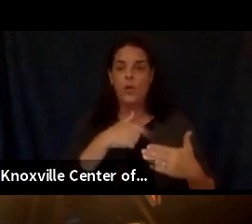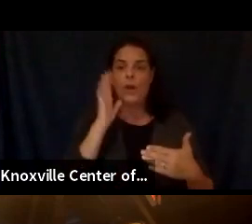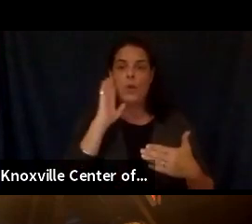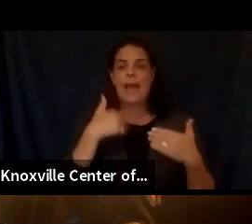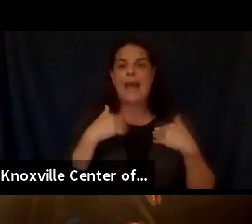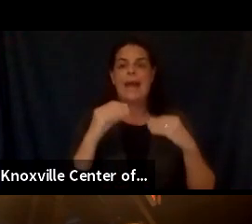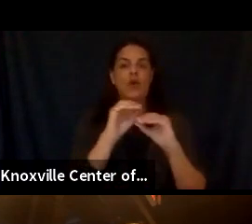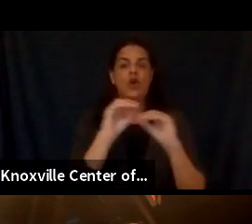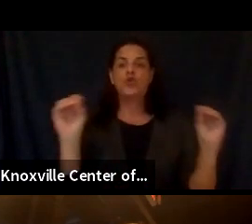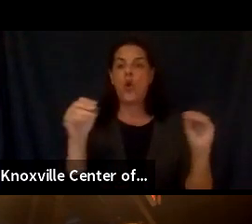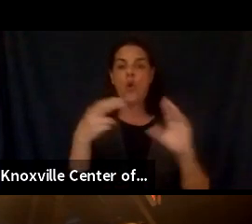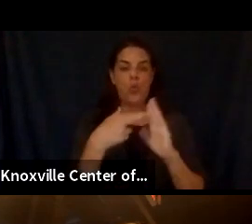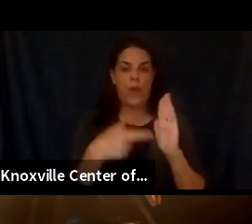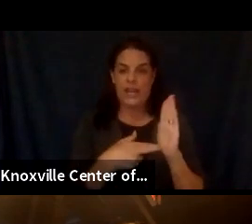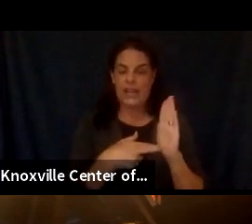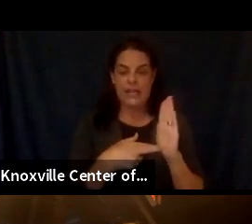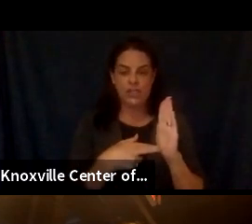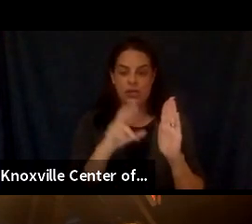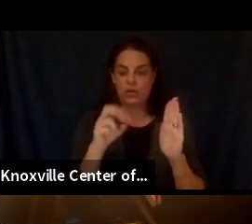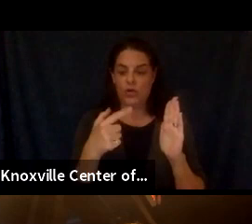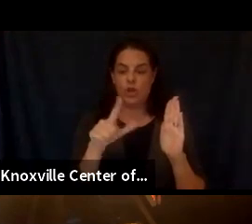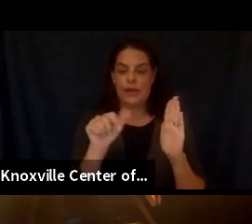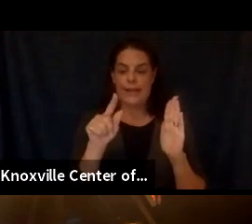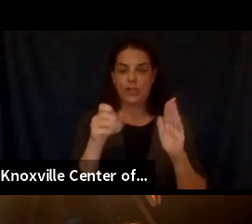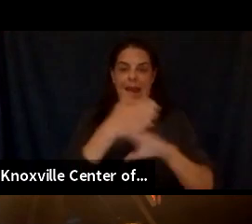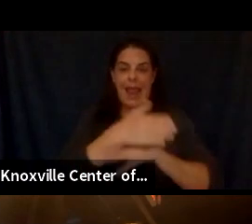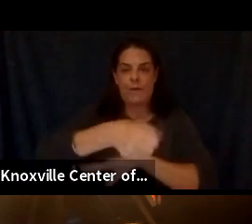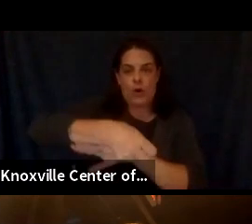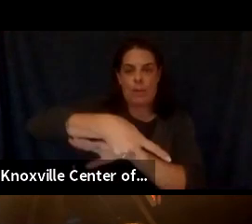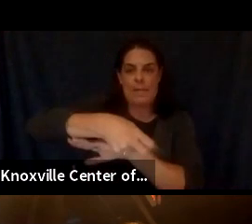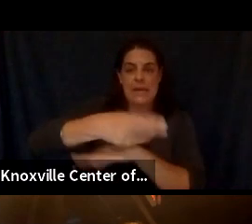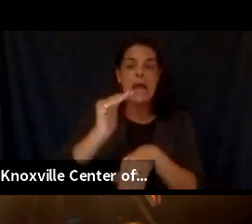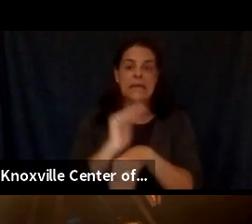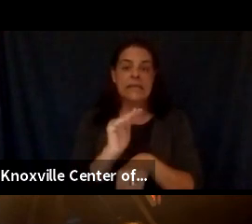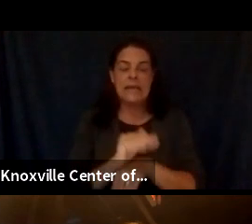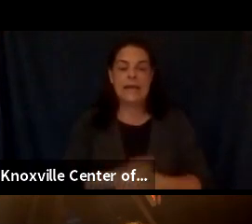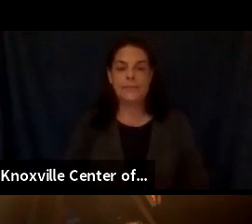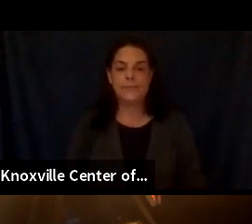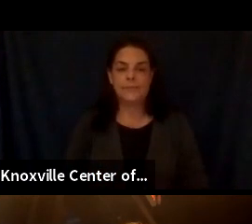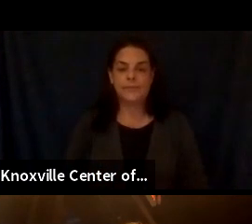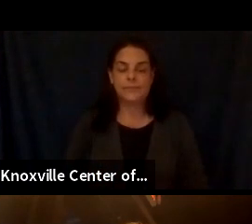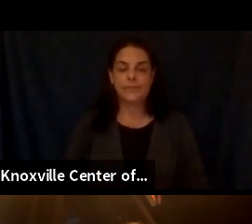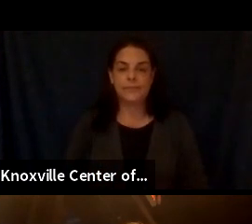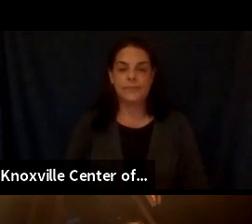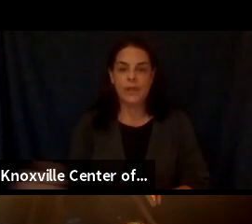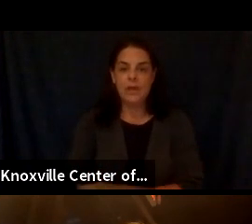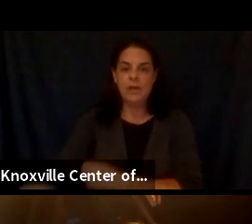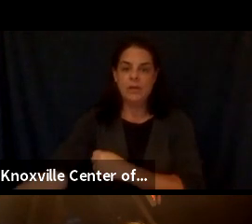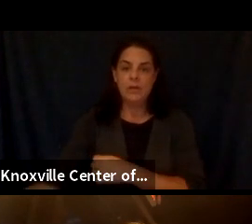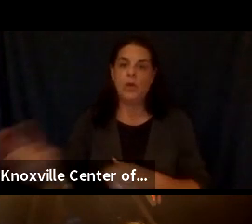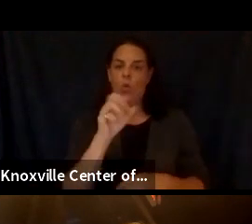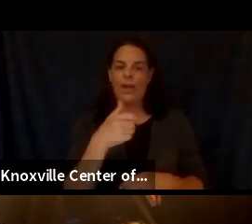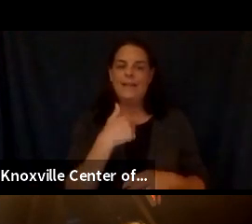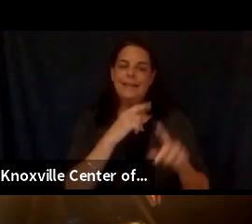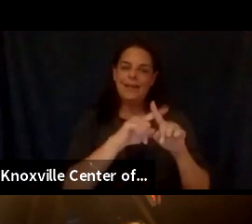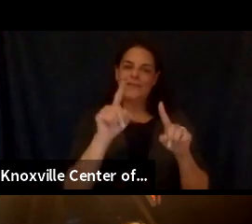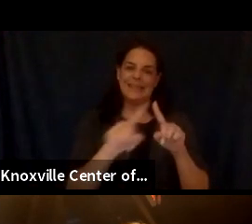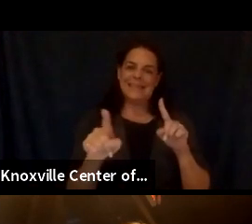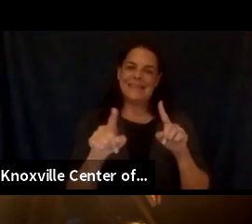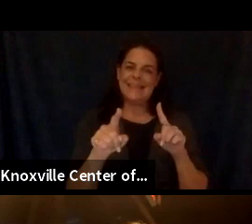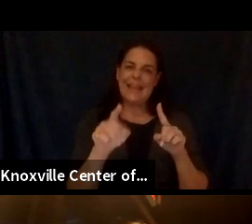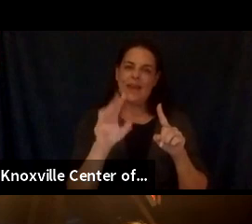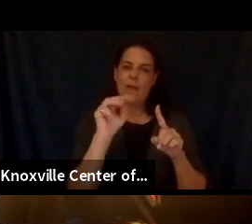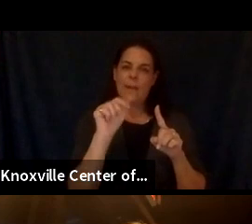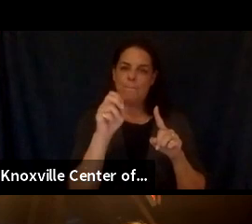no regulation after midnight tonight. Is that correct? Well, there's different matters before us in a